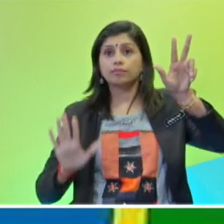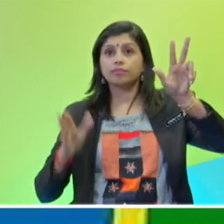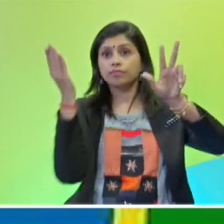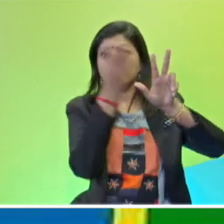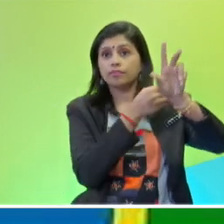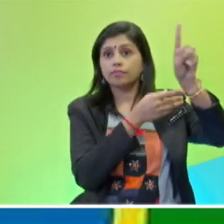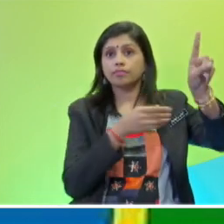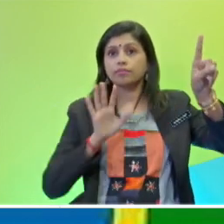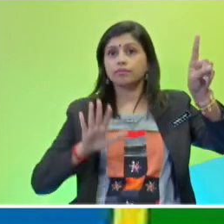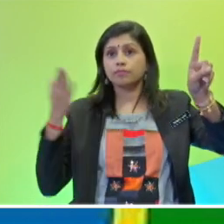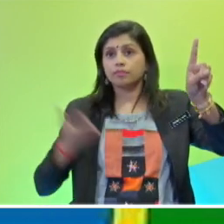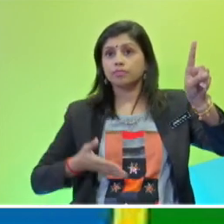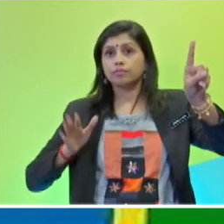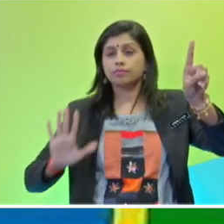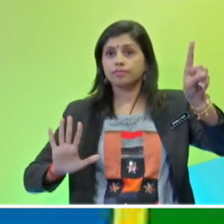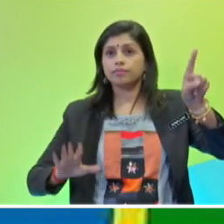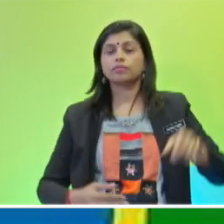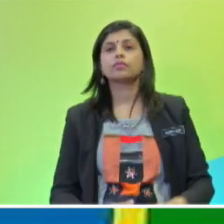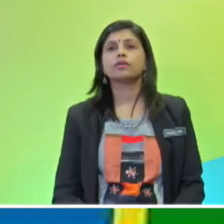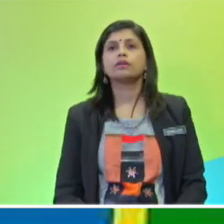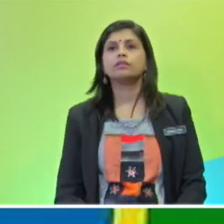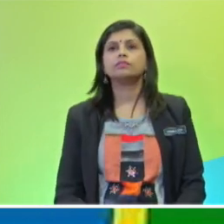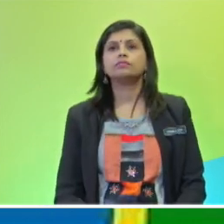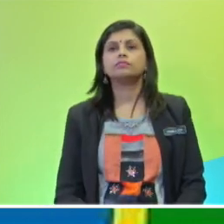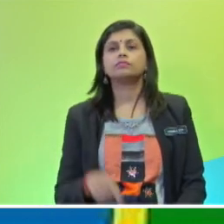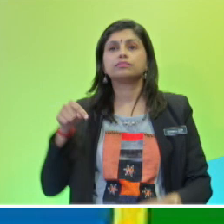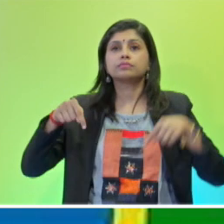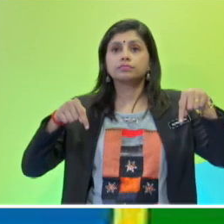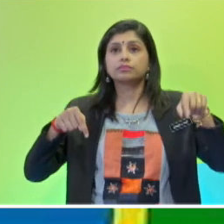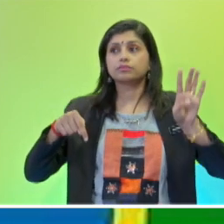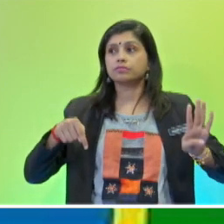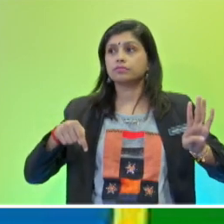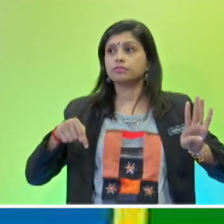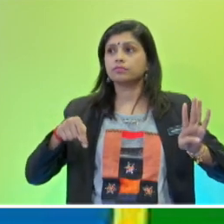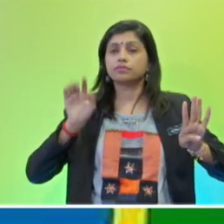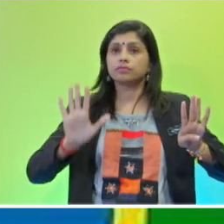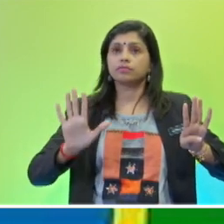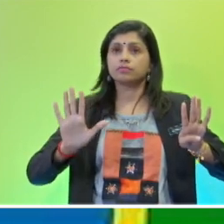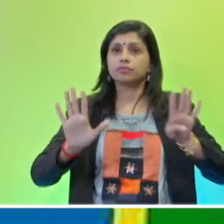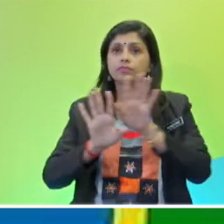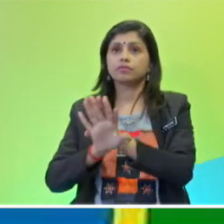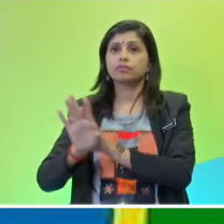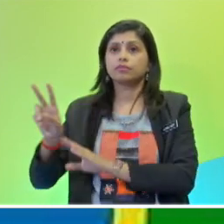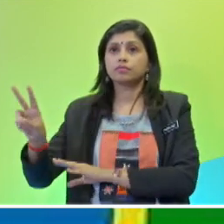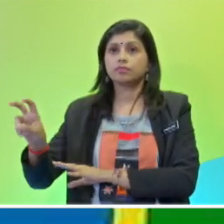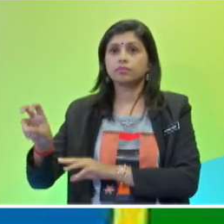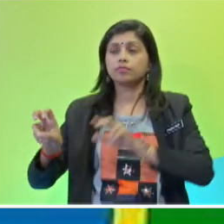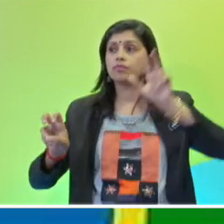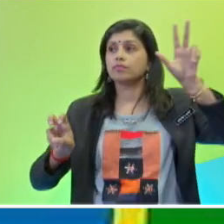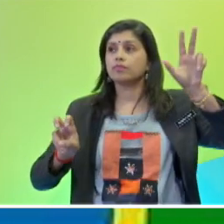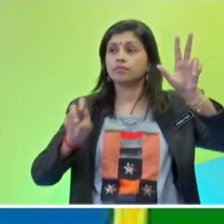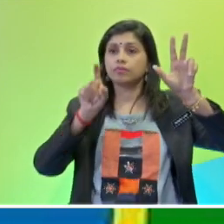1 there and 5 here, and then you times the numerator with numerator, denominator with denominator, then you'll get 1